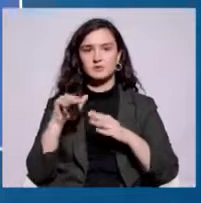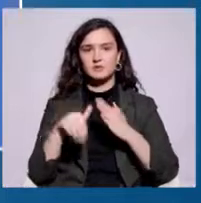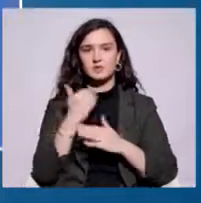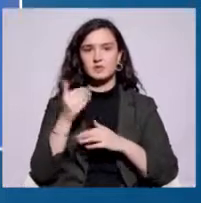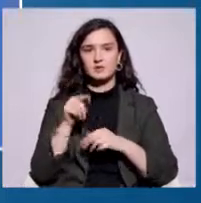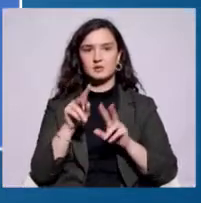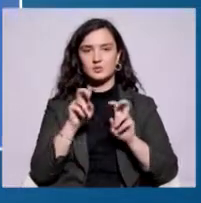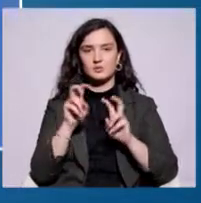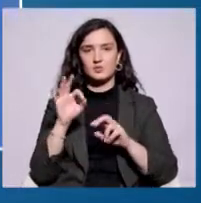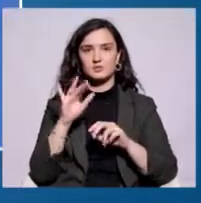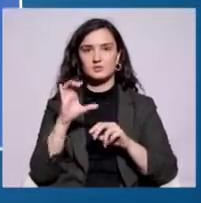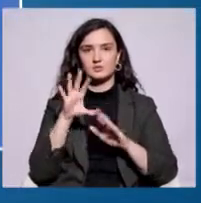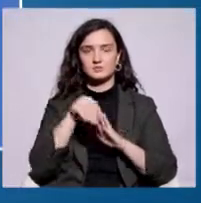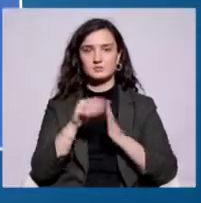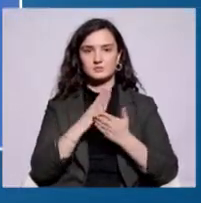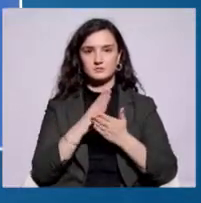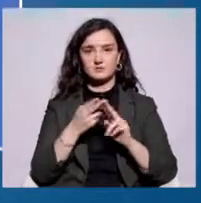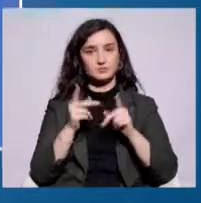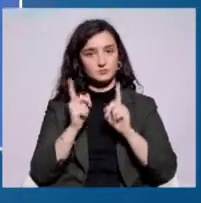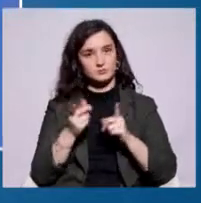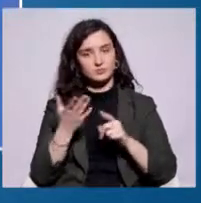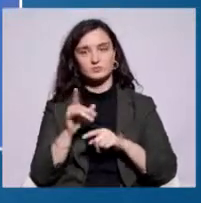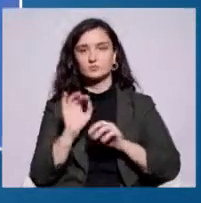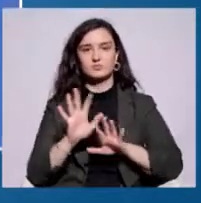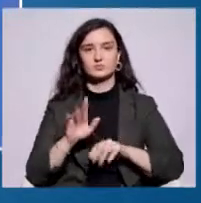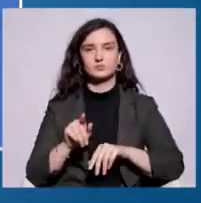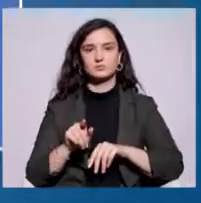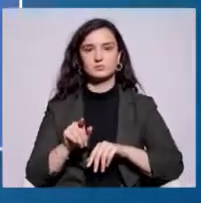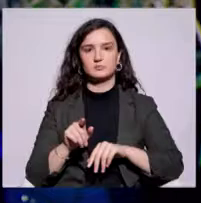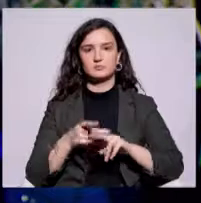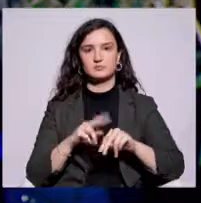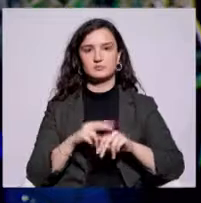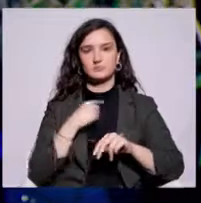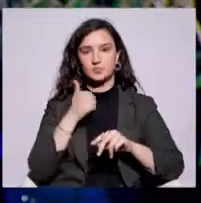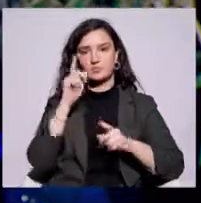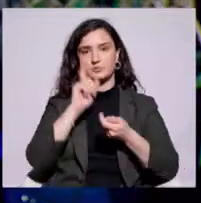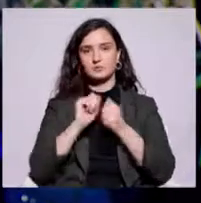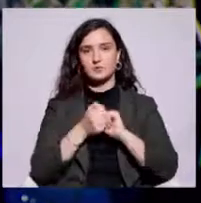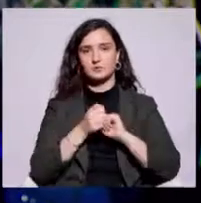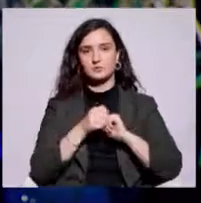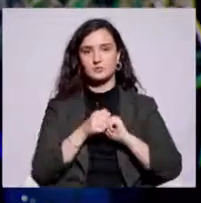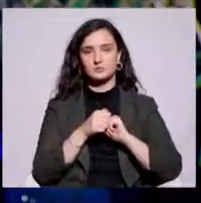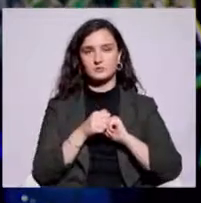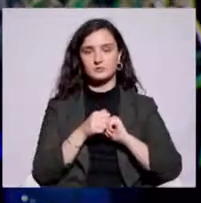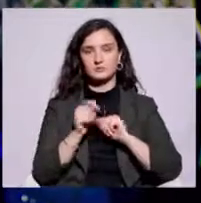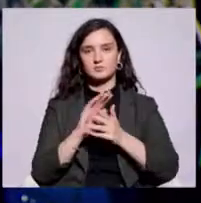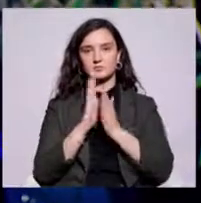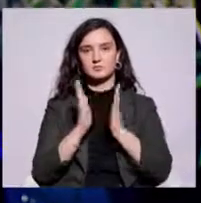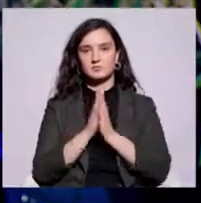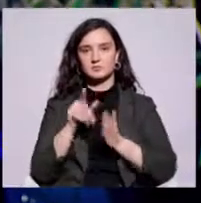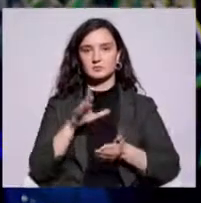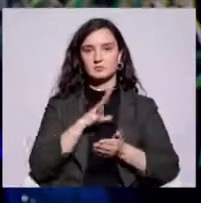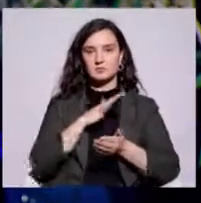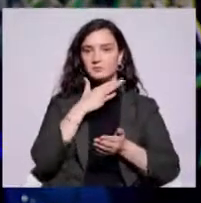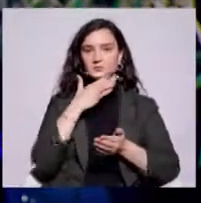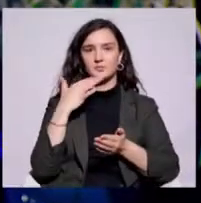new items in the office. Is that true or false? As I remember from the text, there were